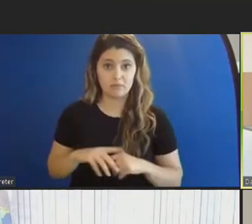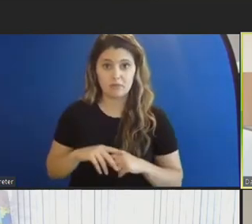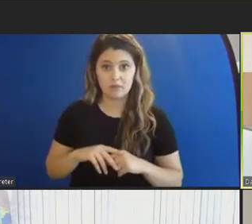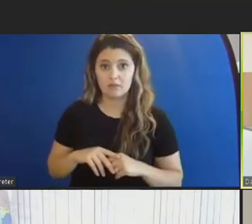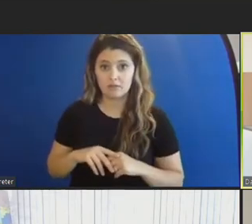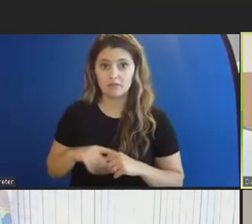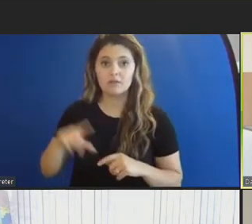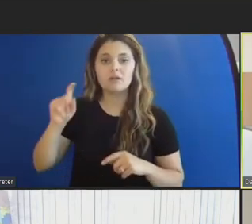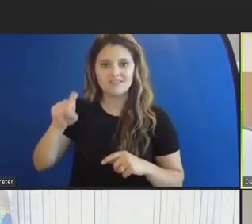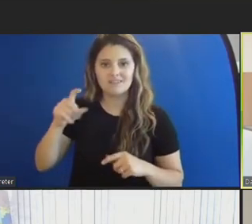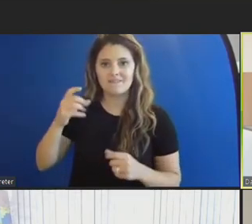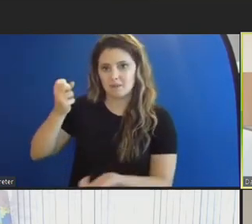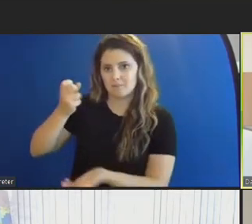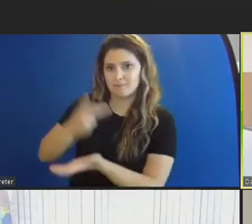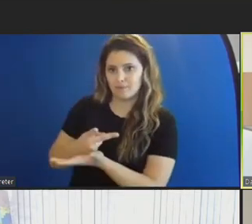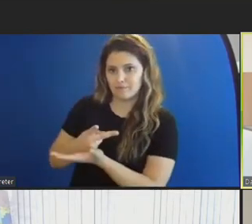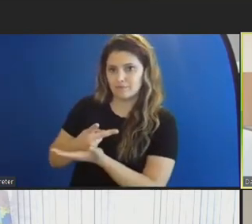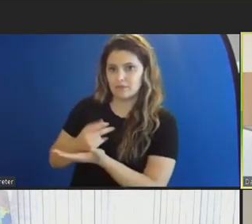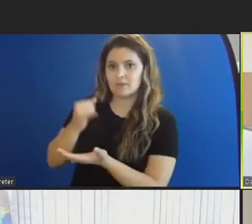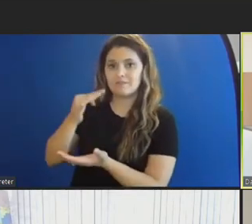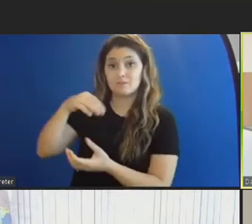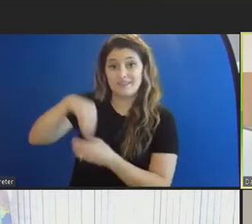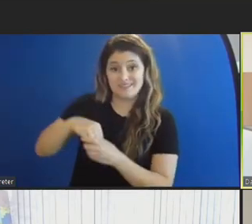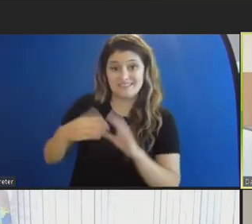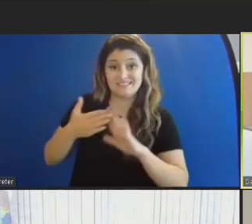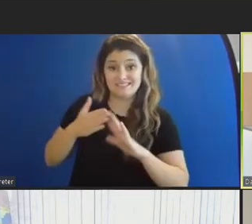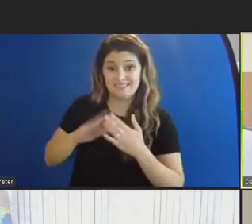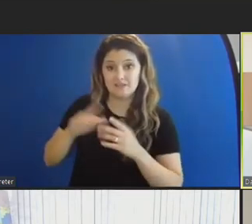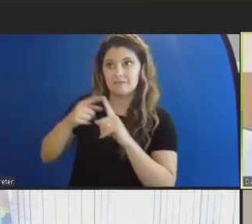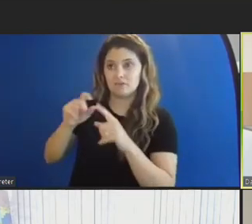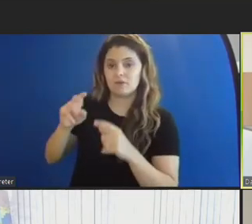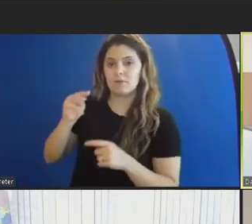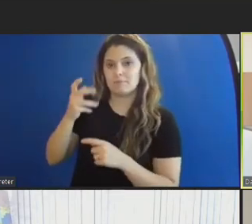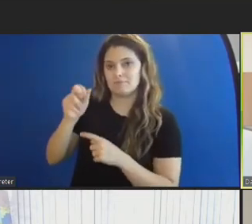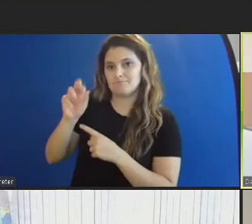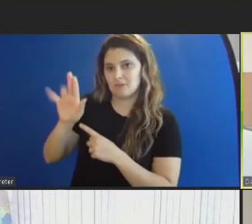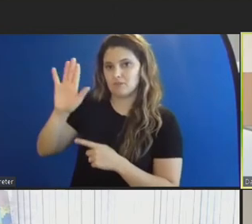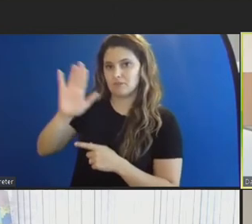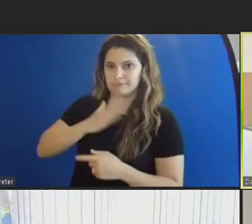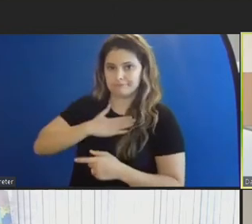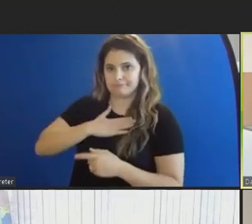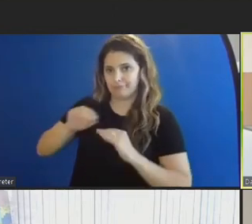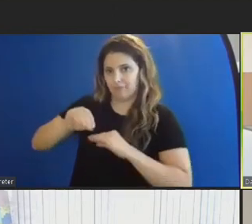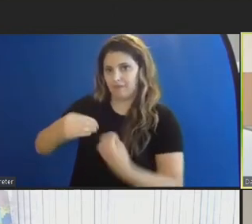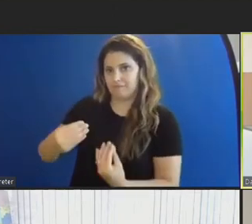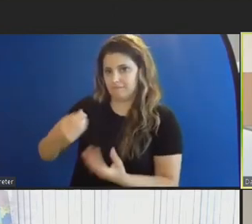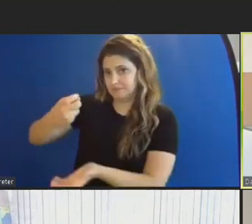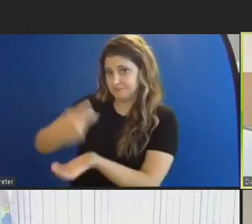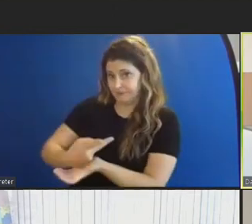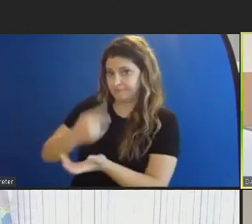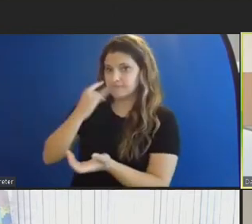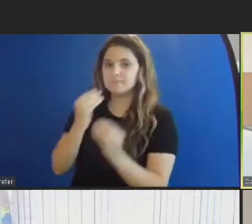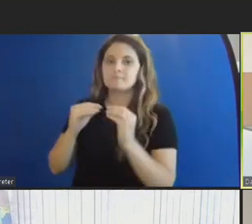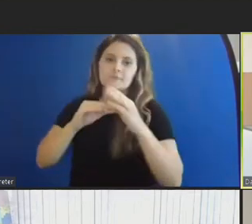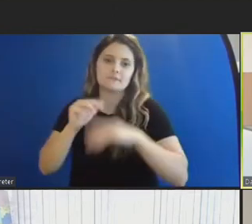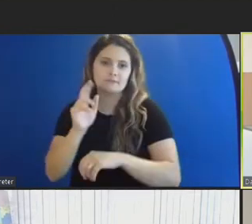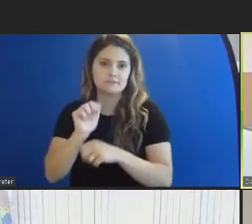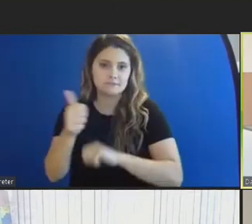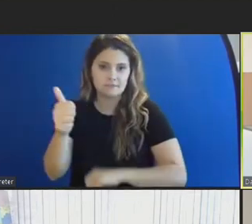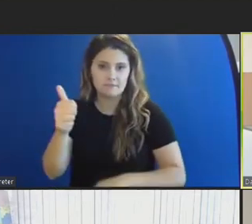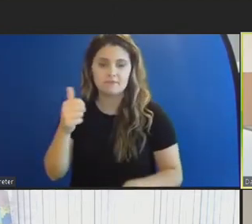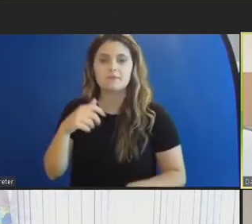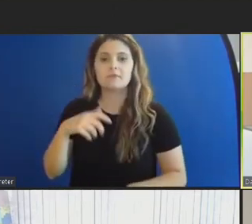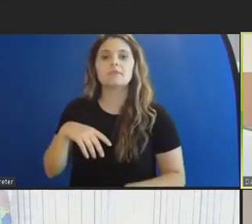You need to have approval from, if you're in the city, from the mayor's office. And so you go to our Lubbock